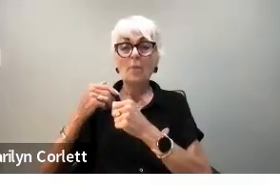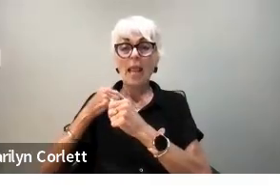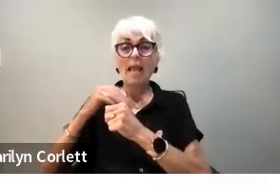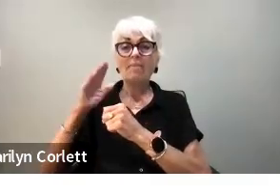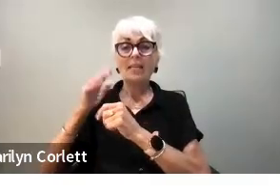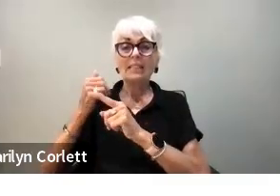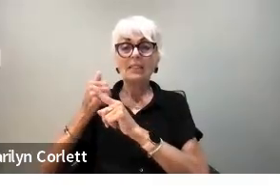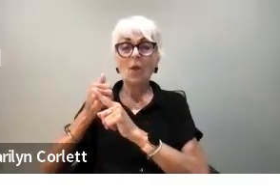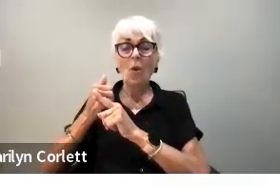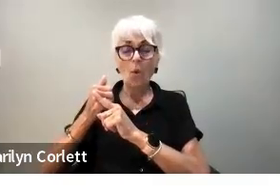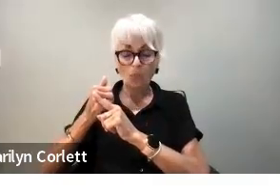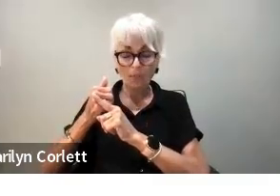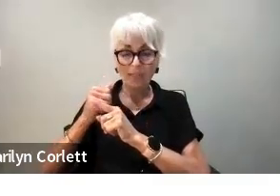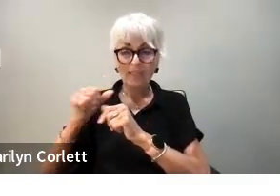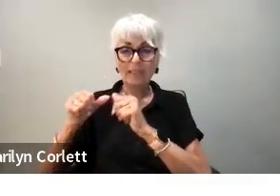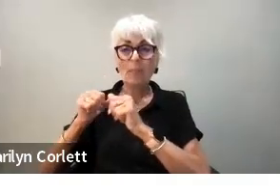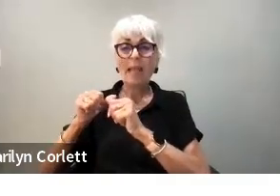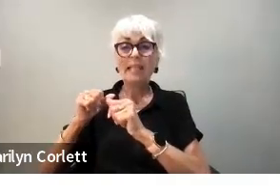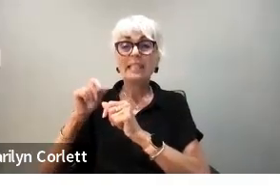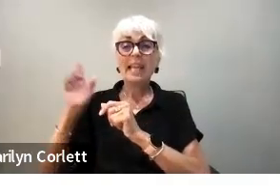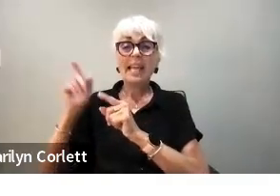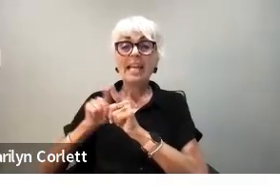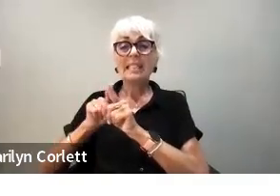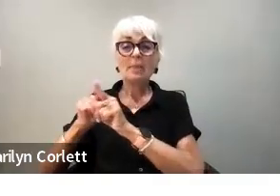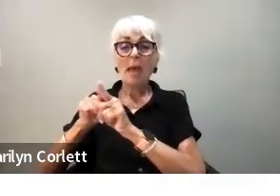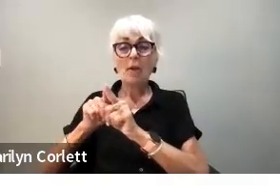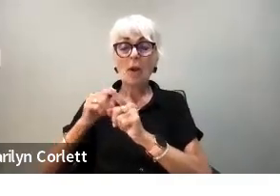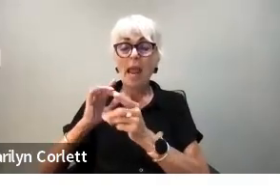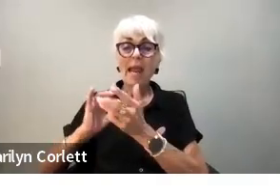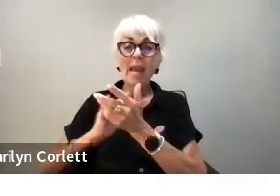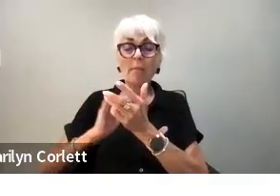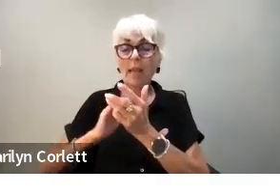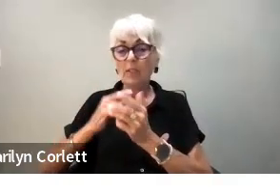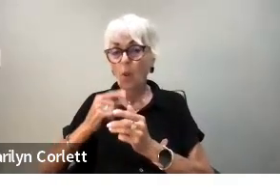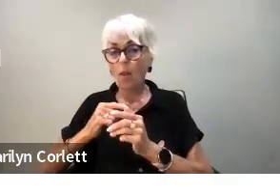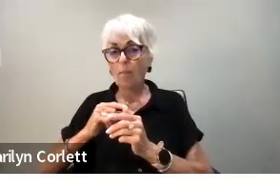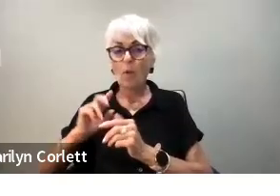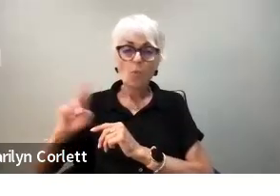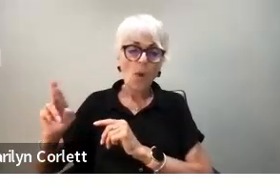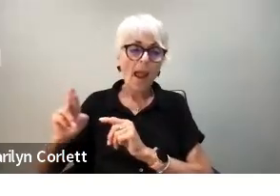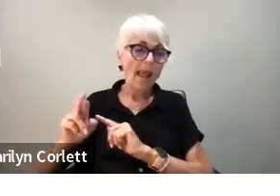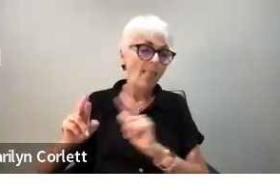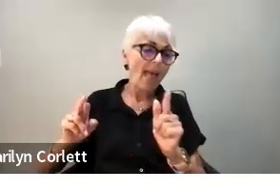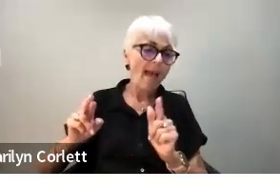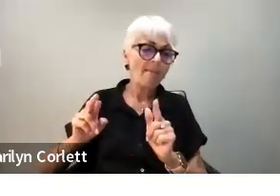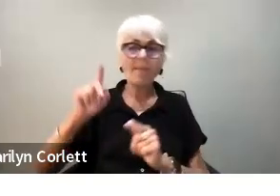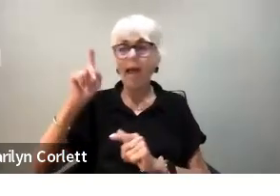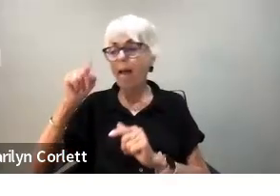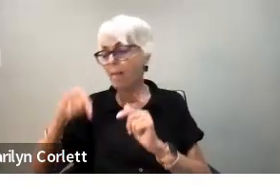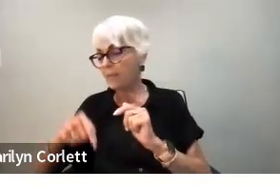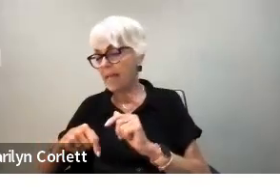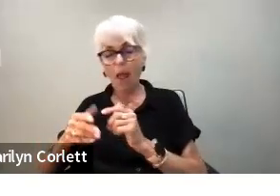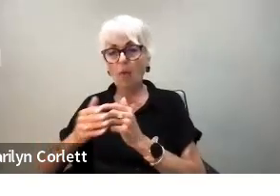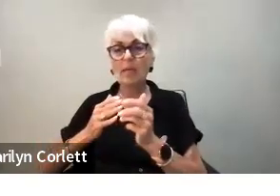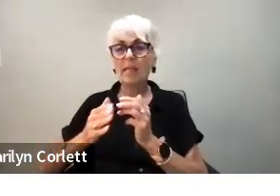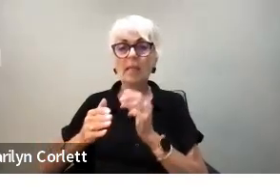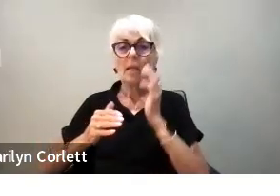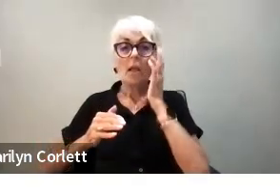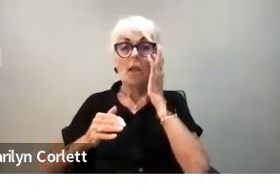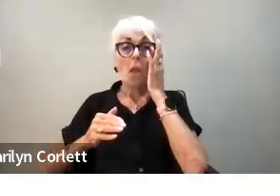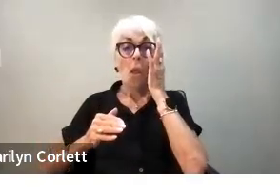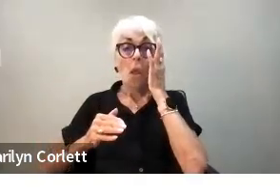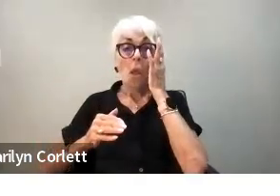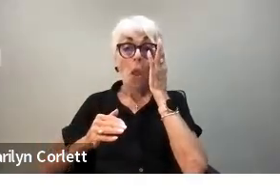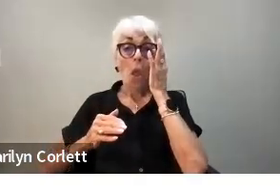his spotter had the iPad and was able to tell him go to the right, go to the left, up, down, whatever it needed to be, rather than standing